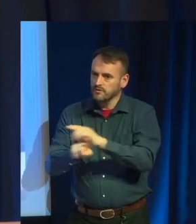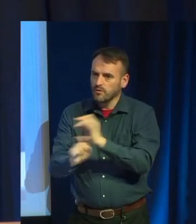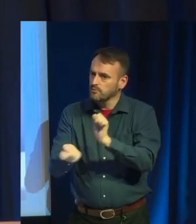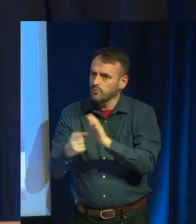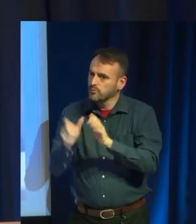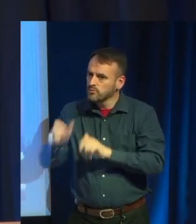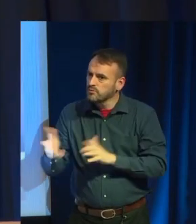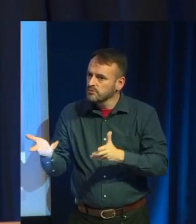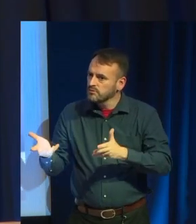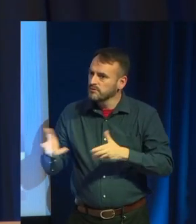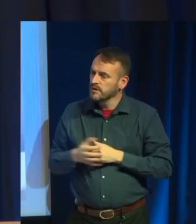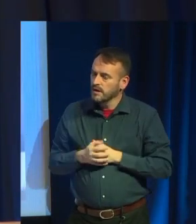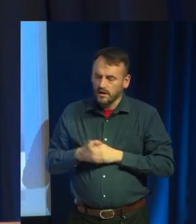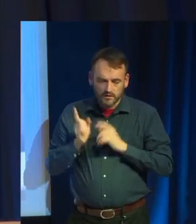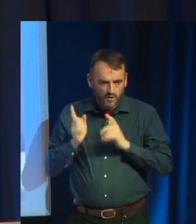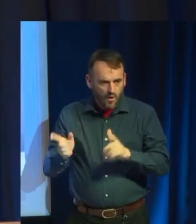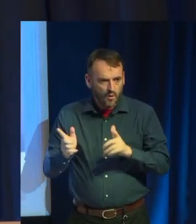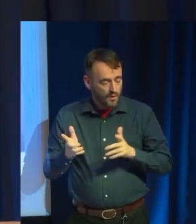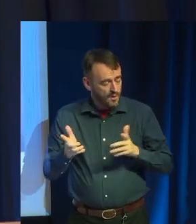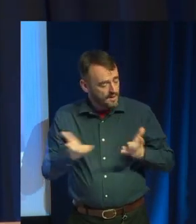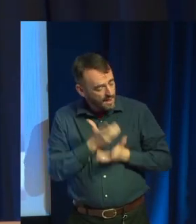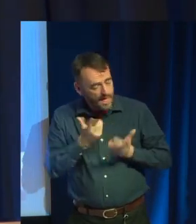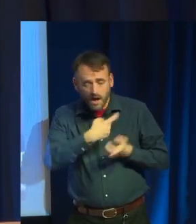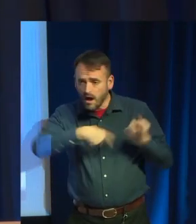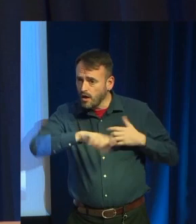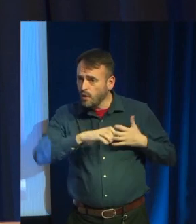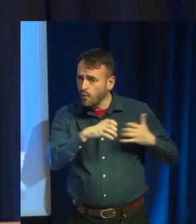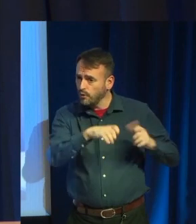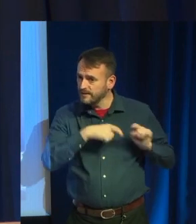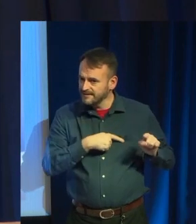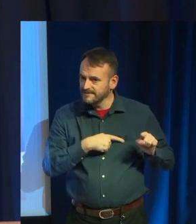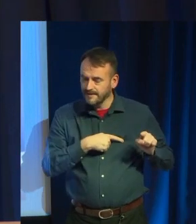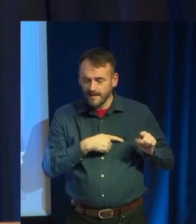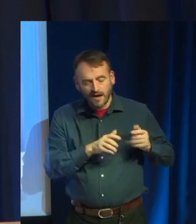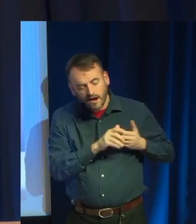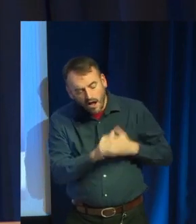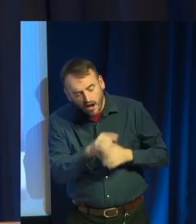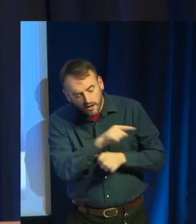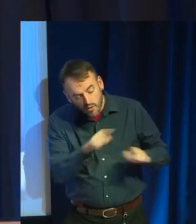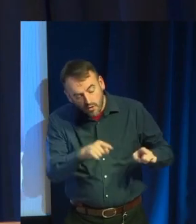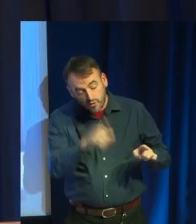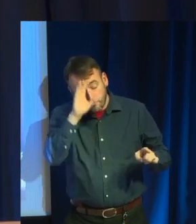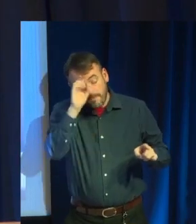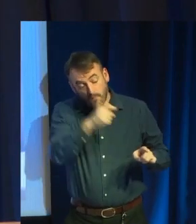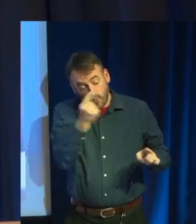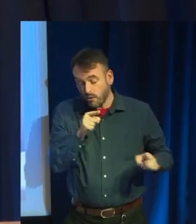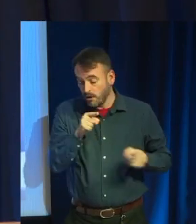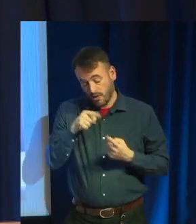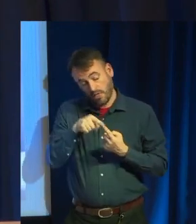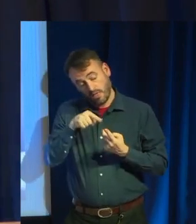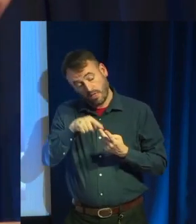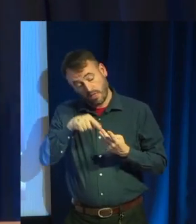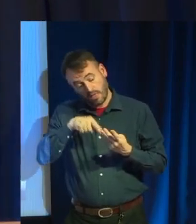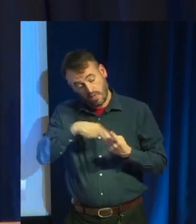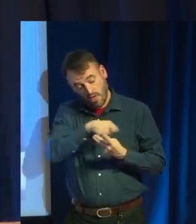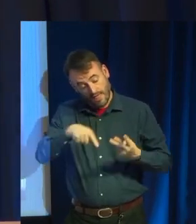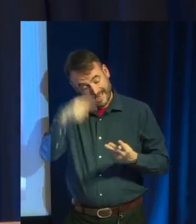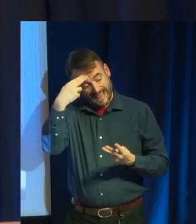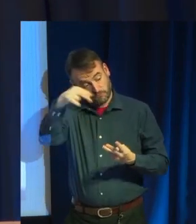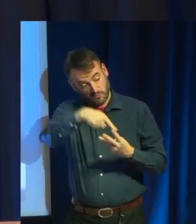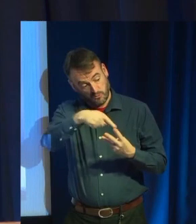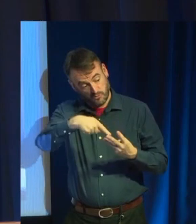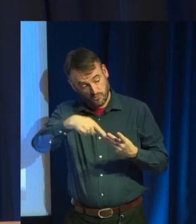your players into which characters are important to remember and which characters are not important to remember. And so using